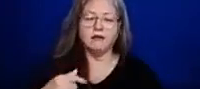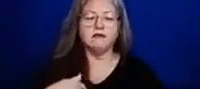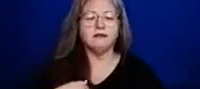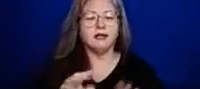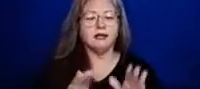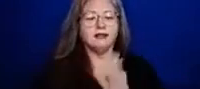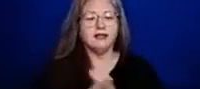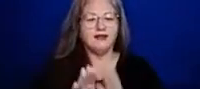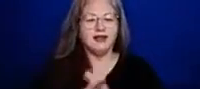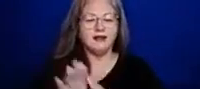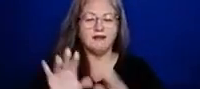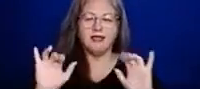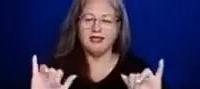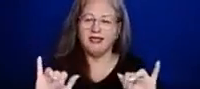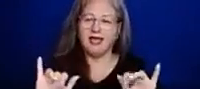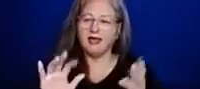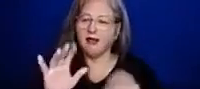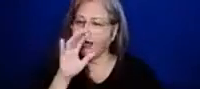developed